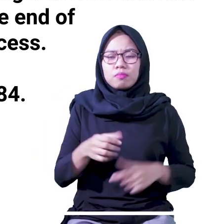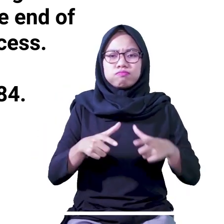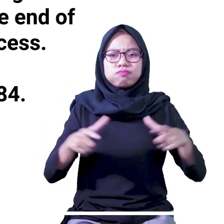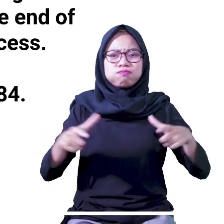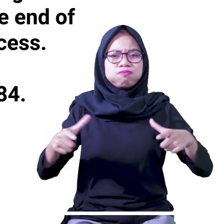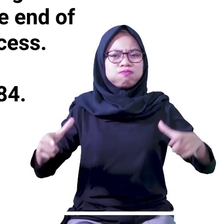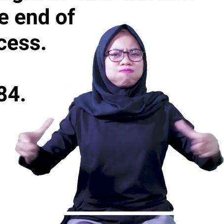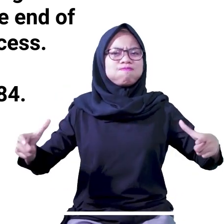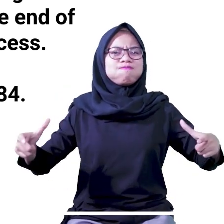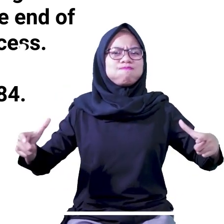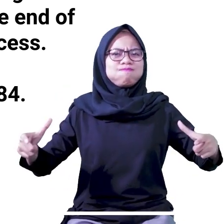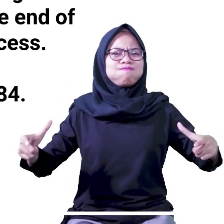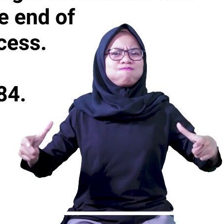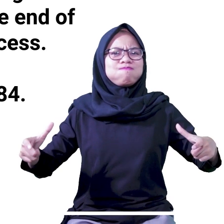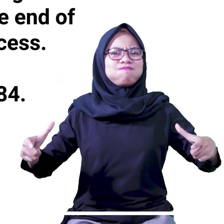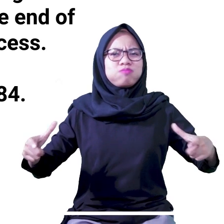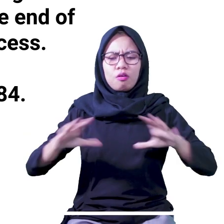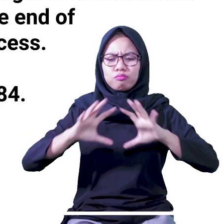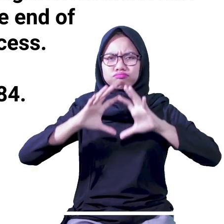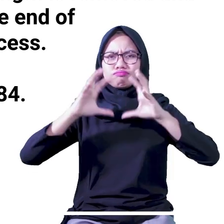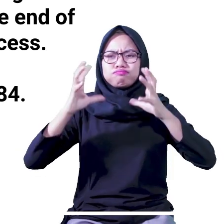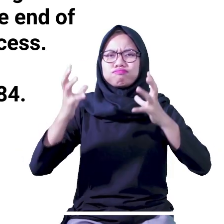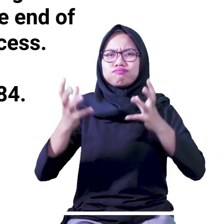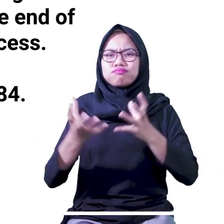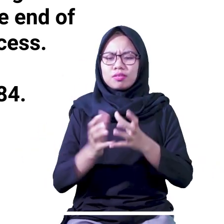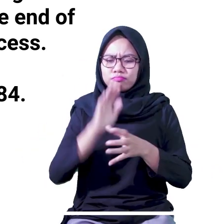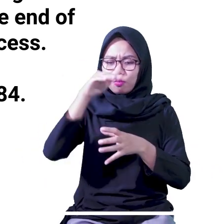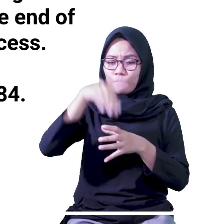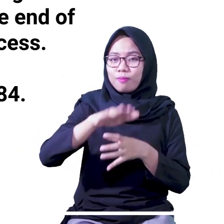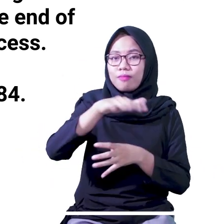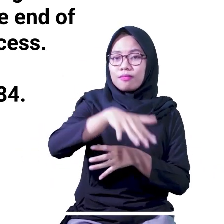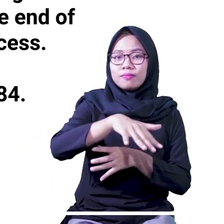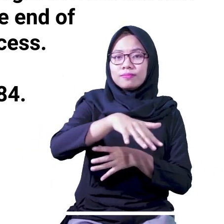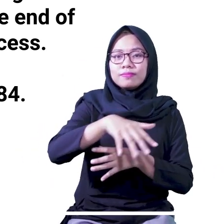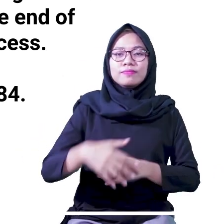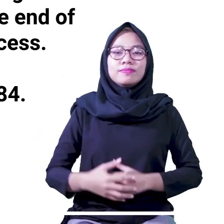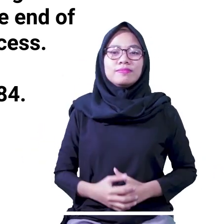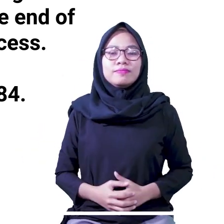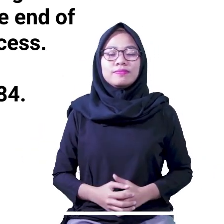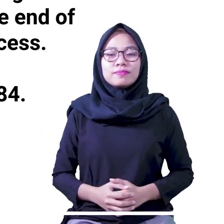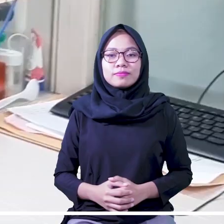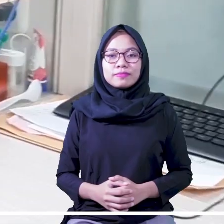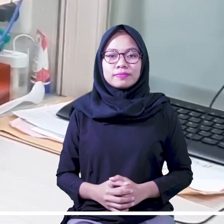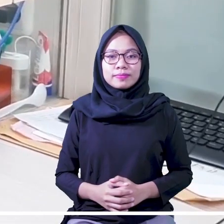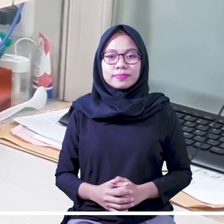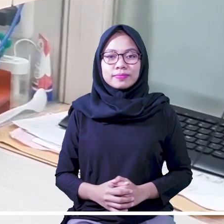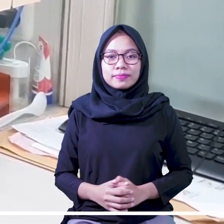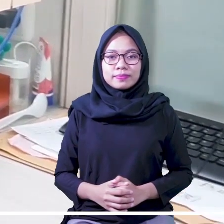account short wavelength component on the Earth's surface or topographical aspects.